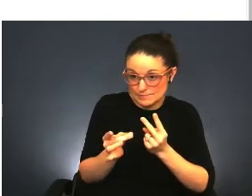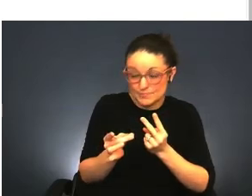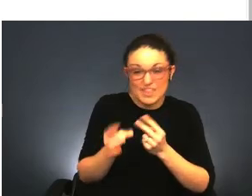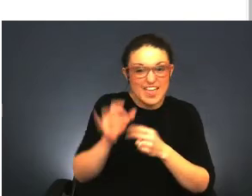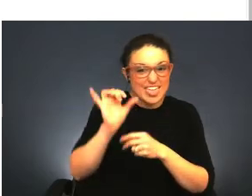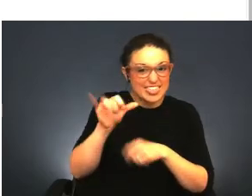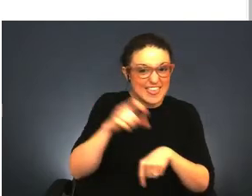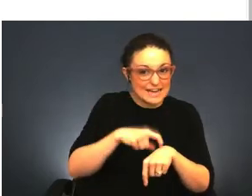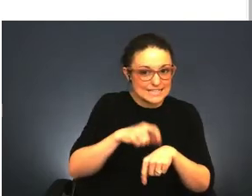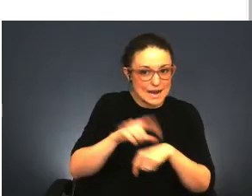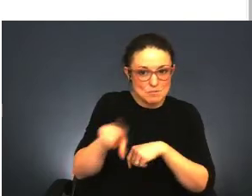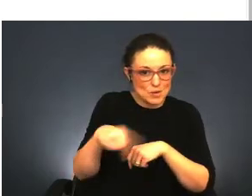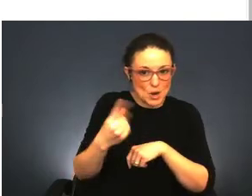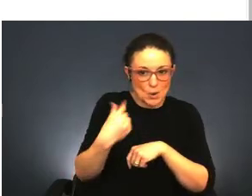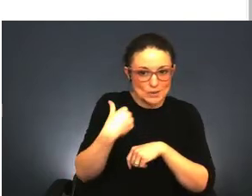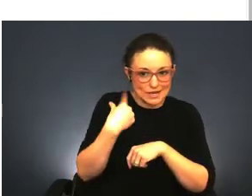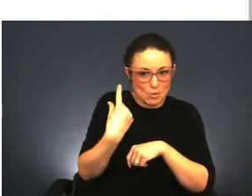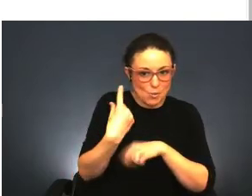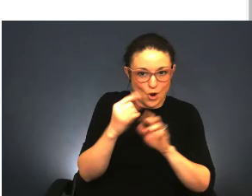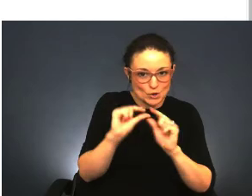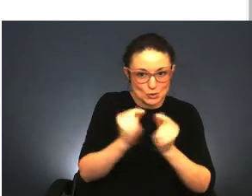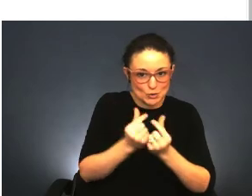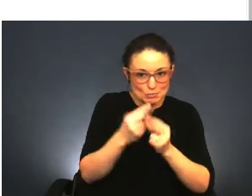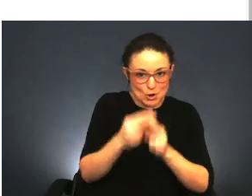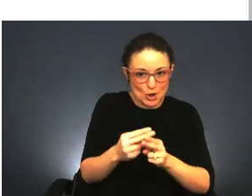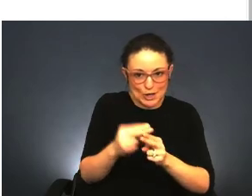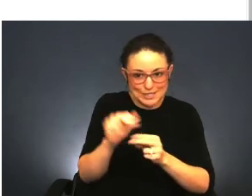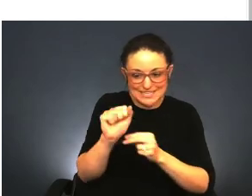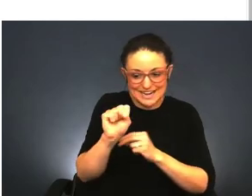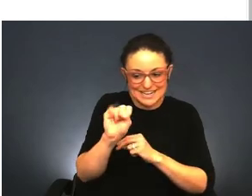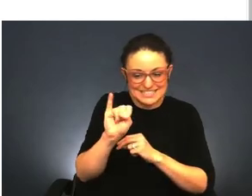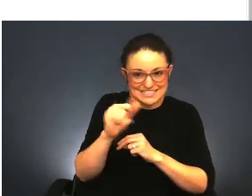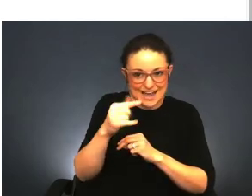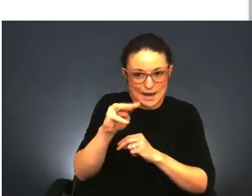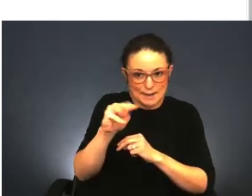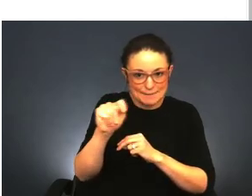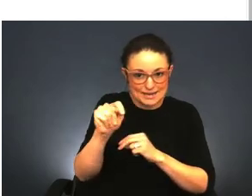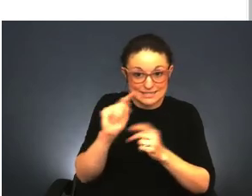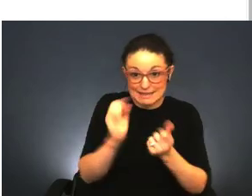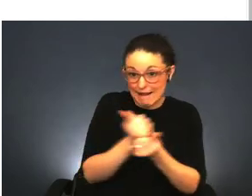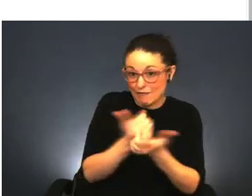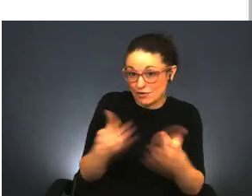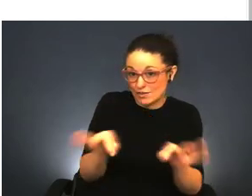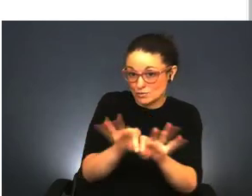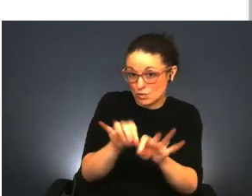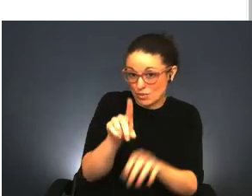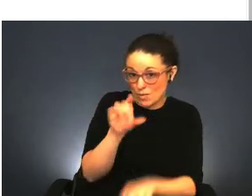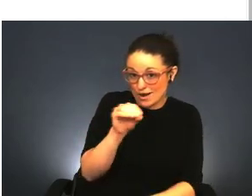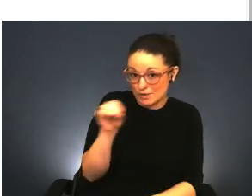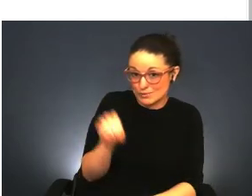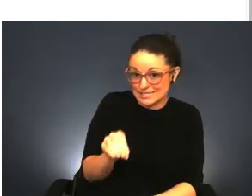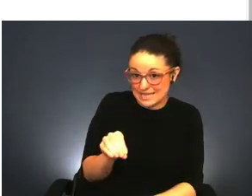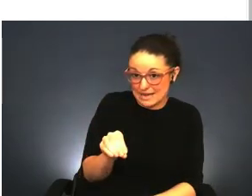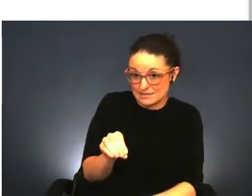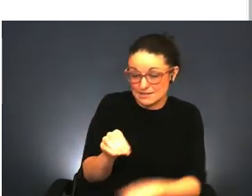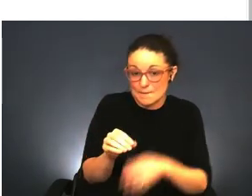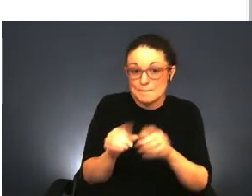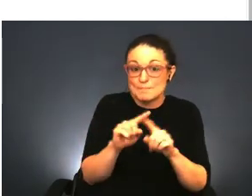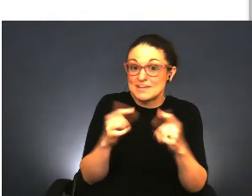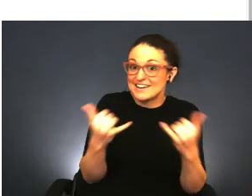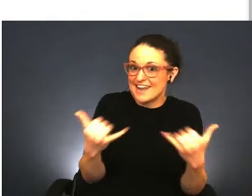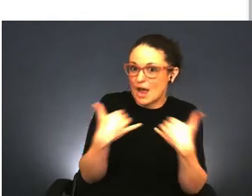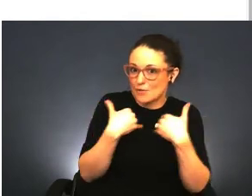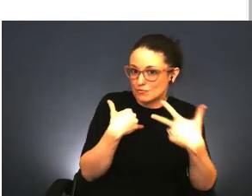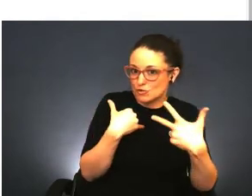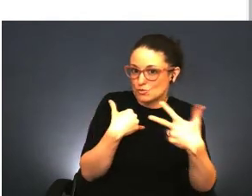called assignments. And everything in that was worth 100%. So if I clicked on that, you wouldn't have seen anything. But now we have